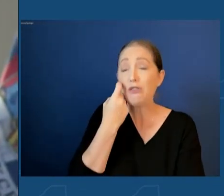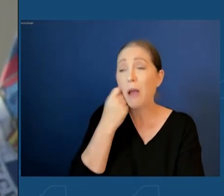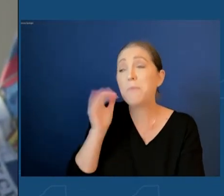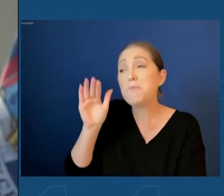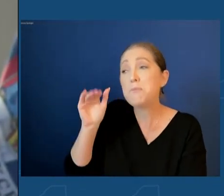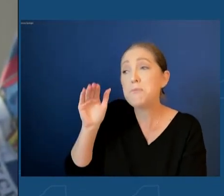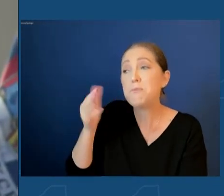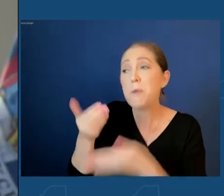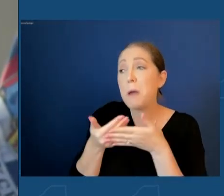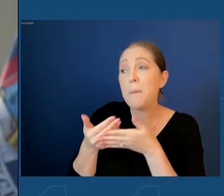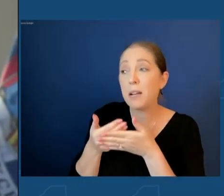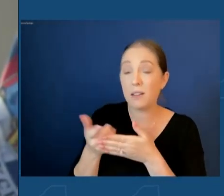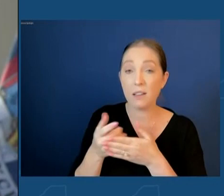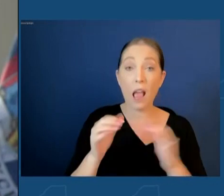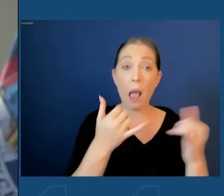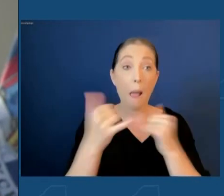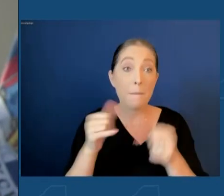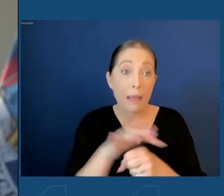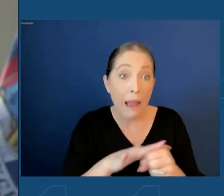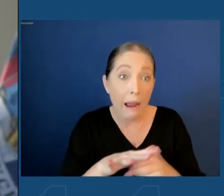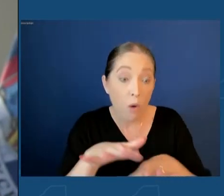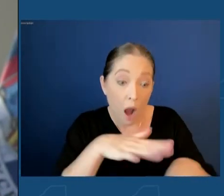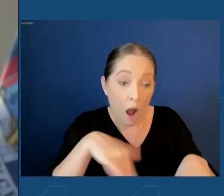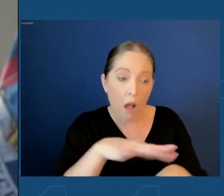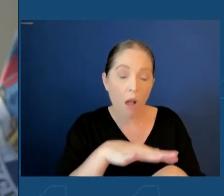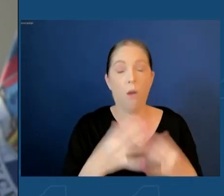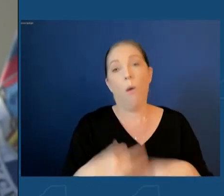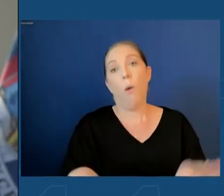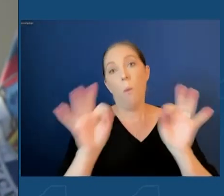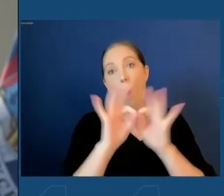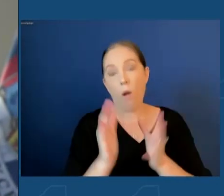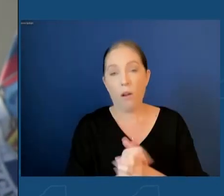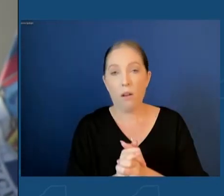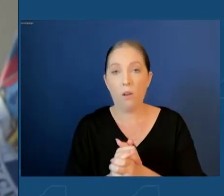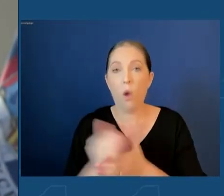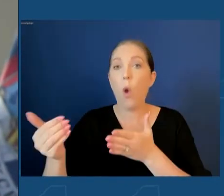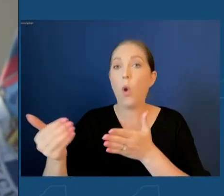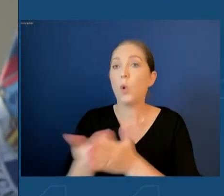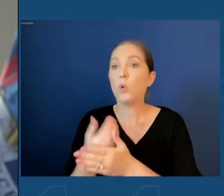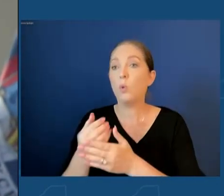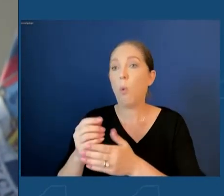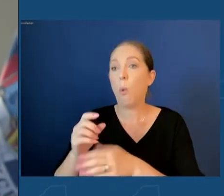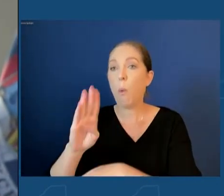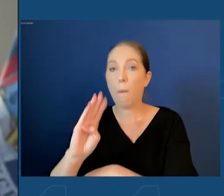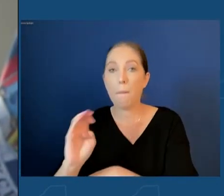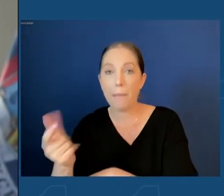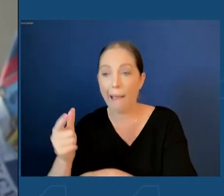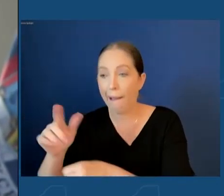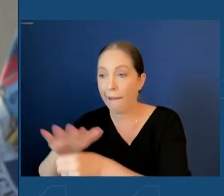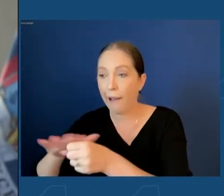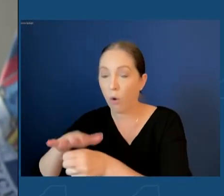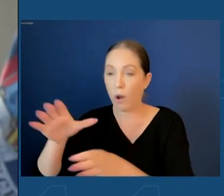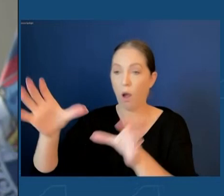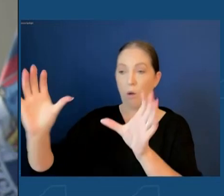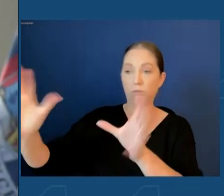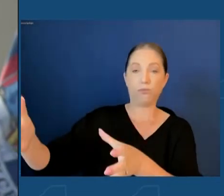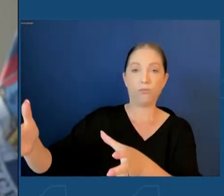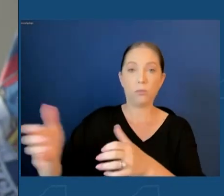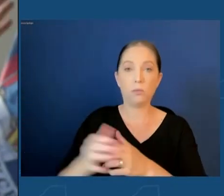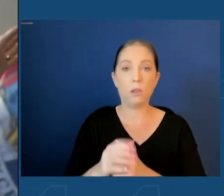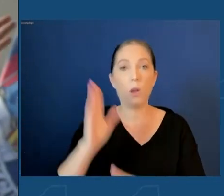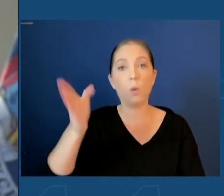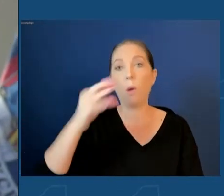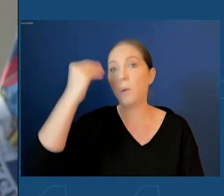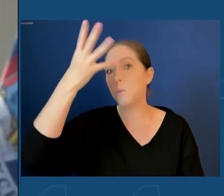out parents is important. New baggage areas. Just the visual, we'll give you some of the renderings in a couple minutes. It's going to be so beautiful with the